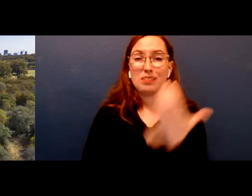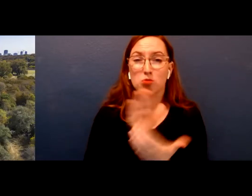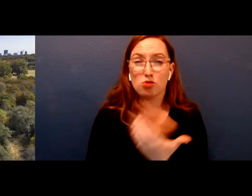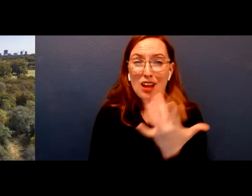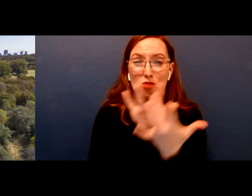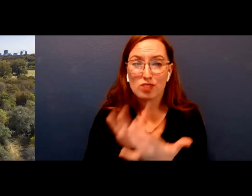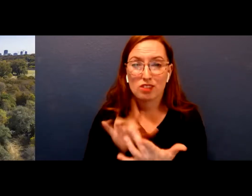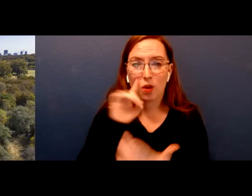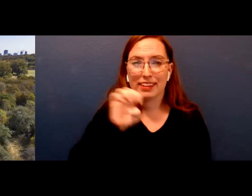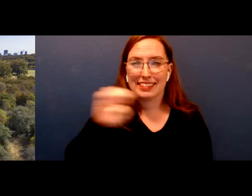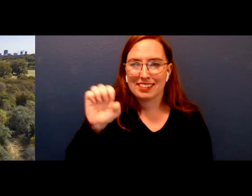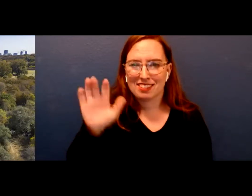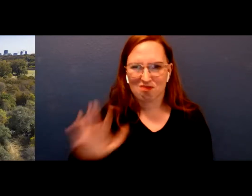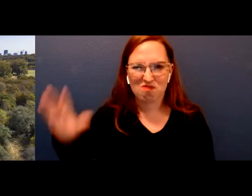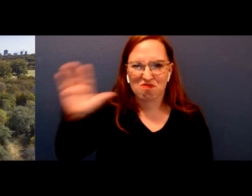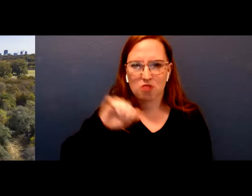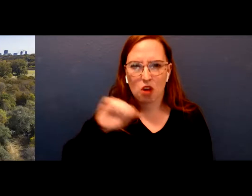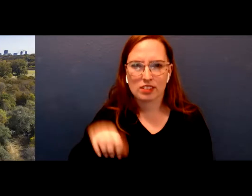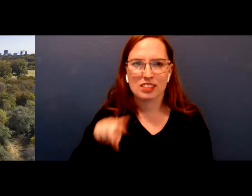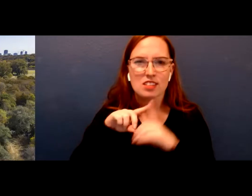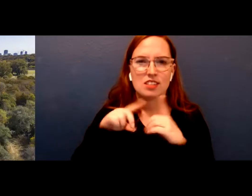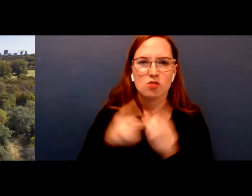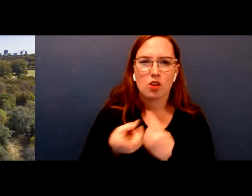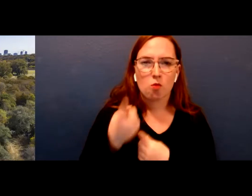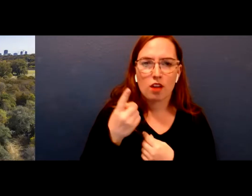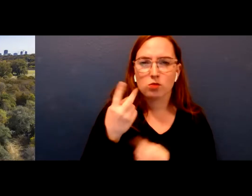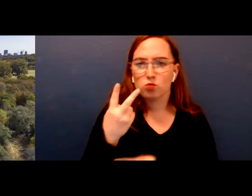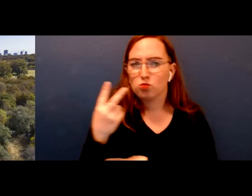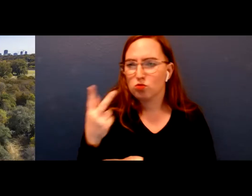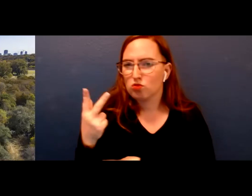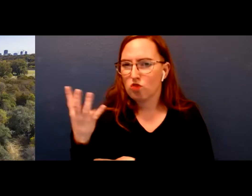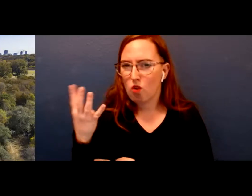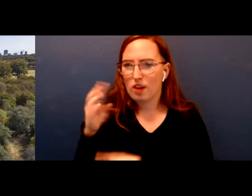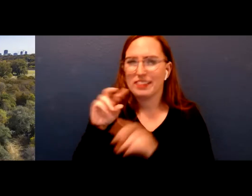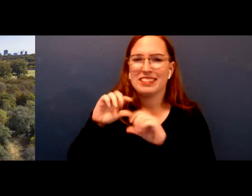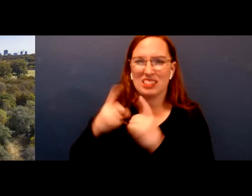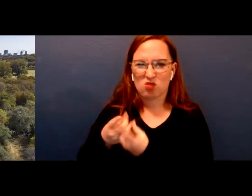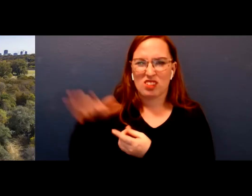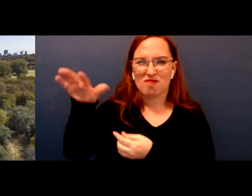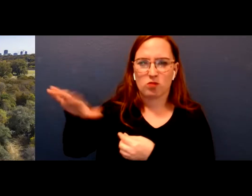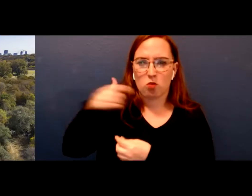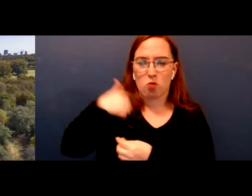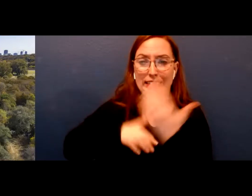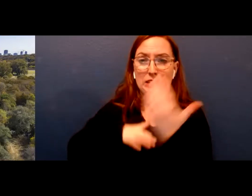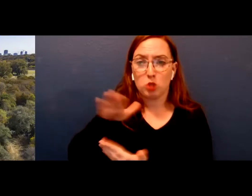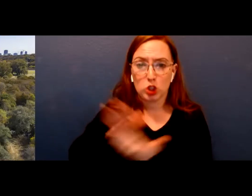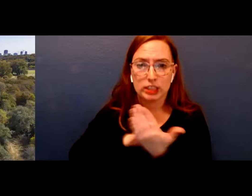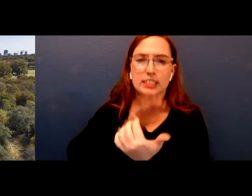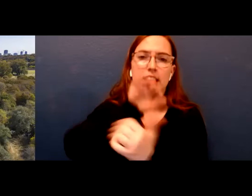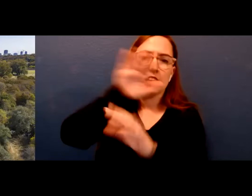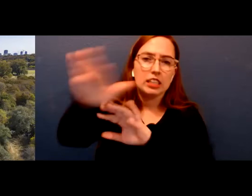east side, districts 1, 2, 3, and 4, where we're doing a lot of in-person outreach. We